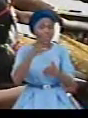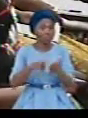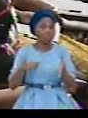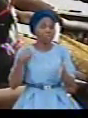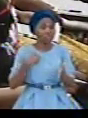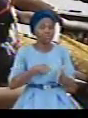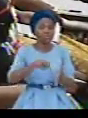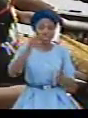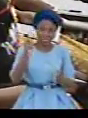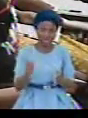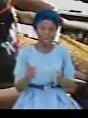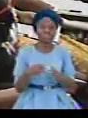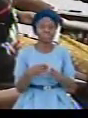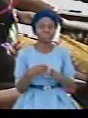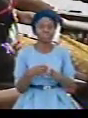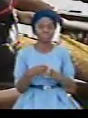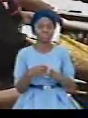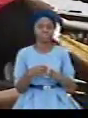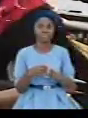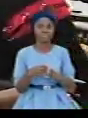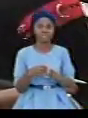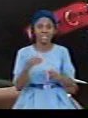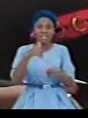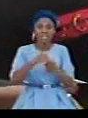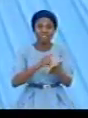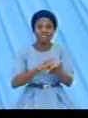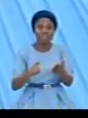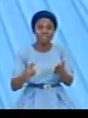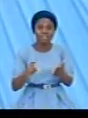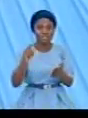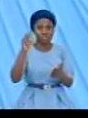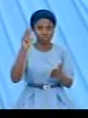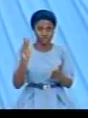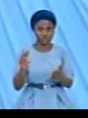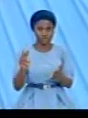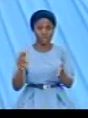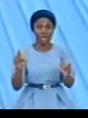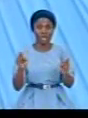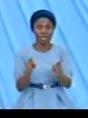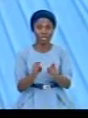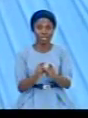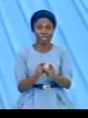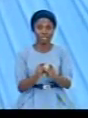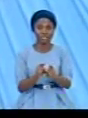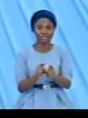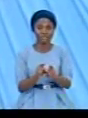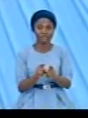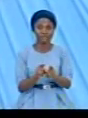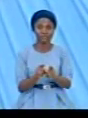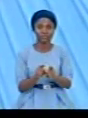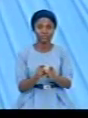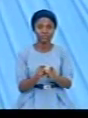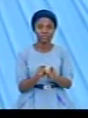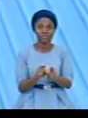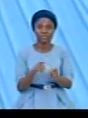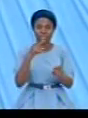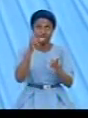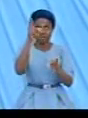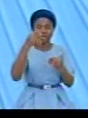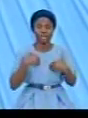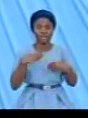we need. Look at verse 2. As thou hast given him power over all